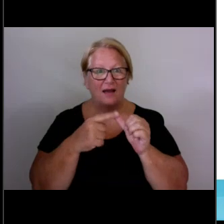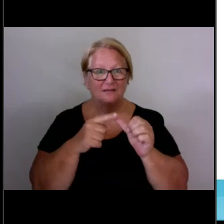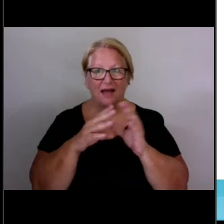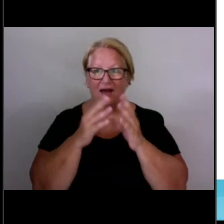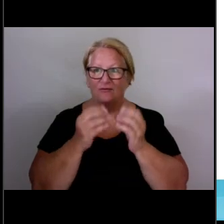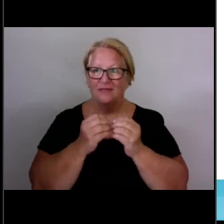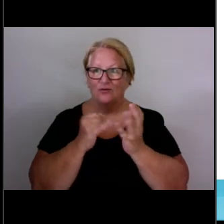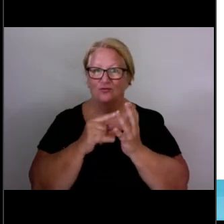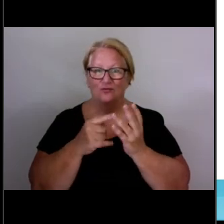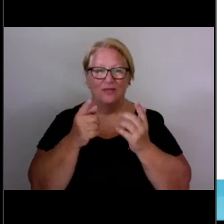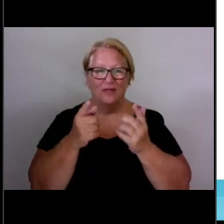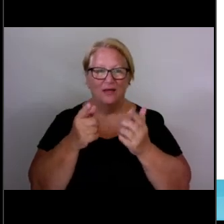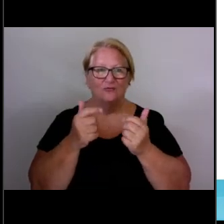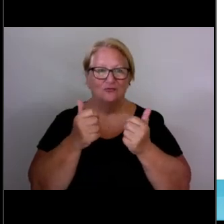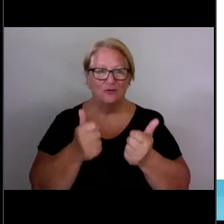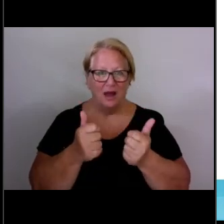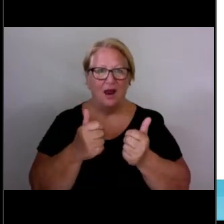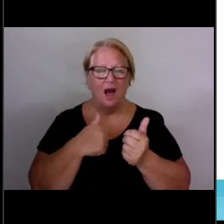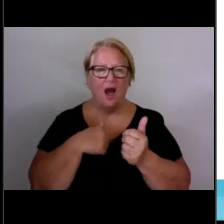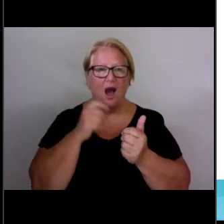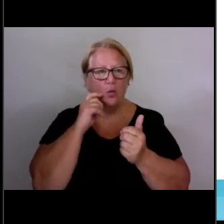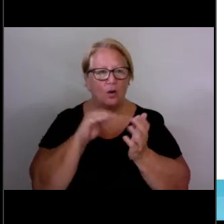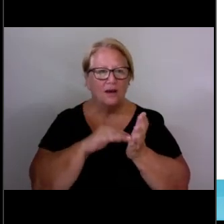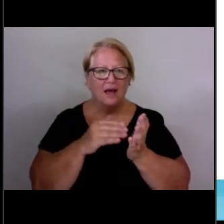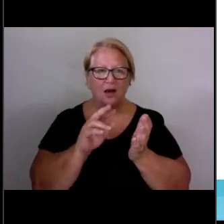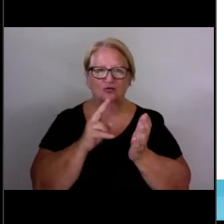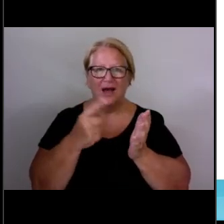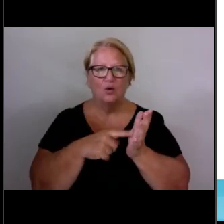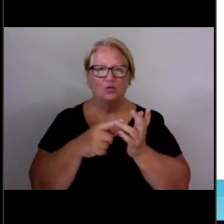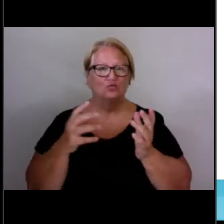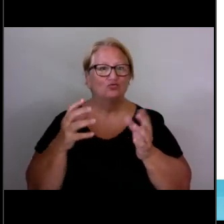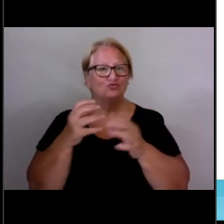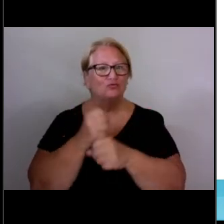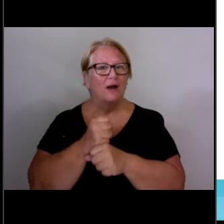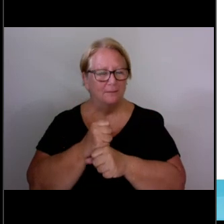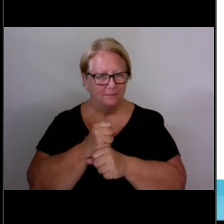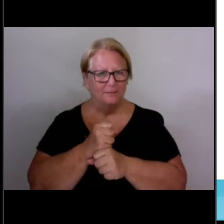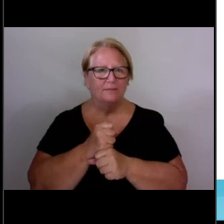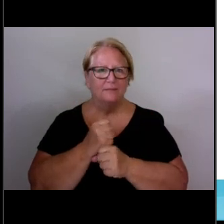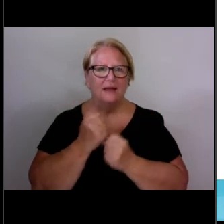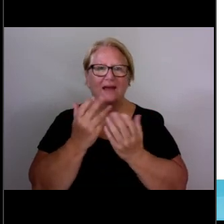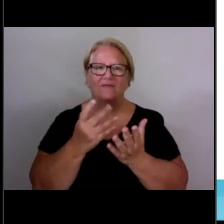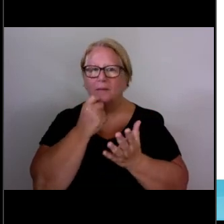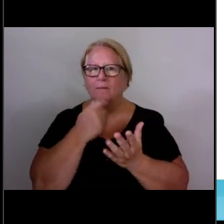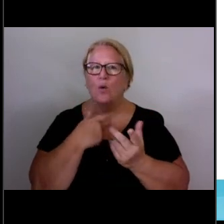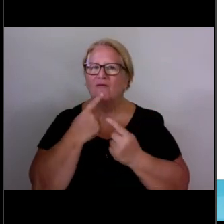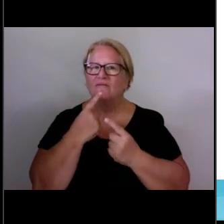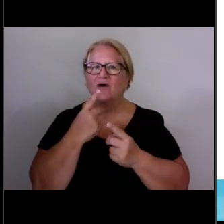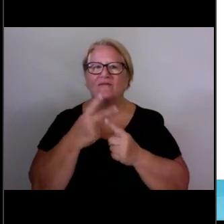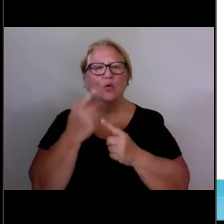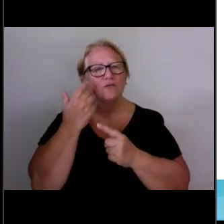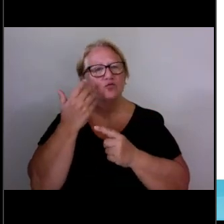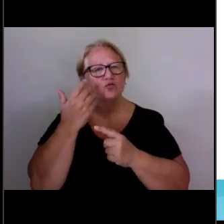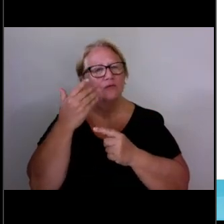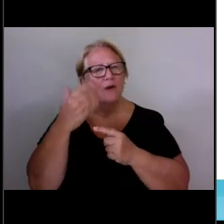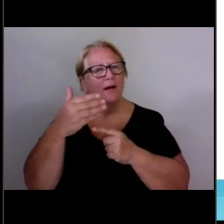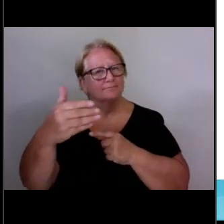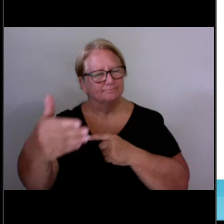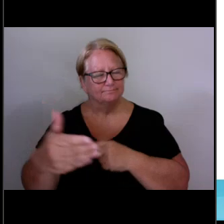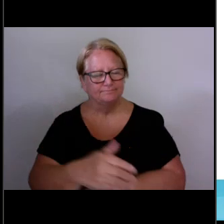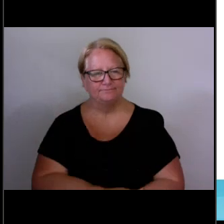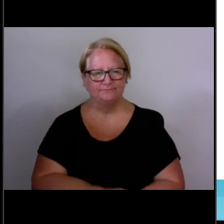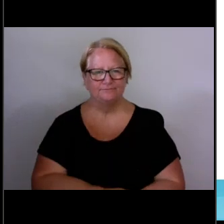so that's great. So I'll move to wrapping up and just share a little bit more information about what's coming up for our next webinar. But you've